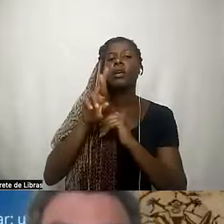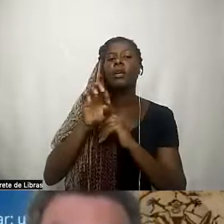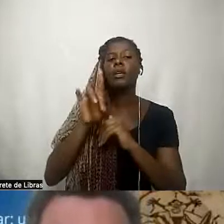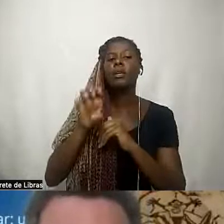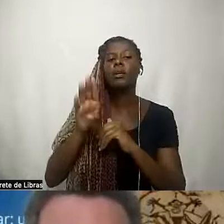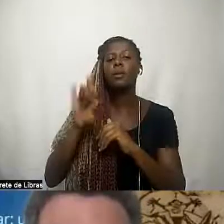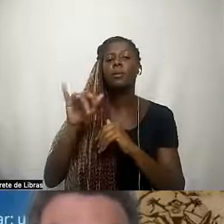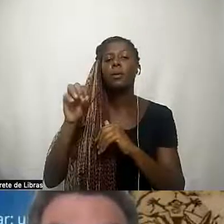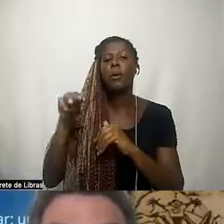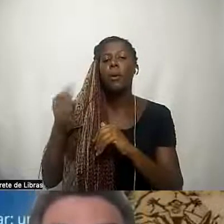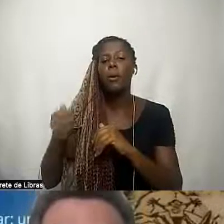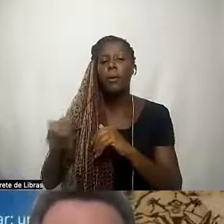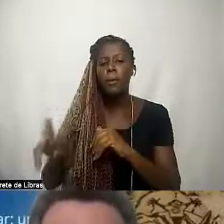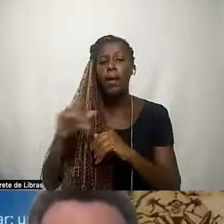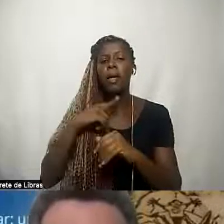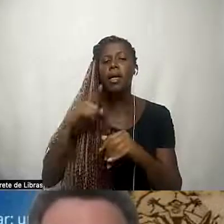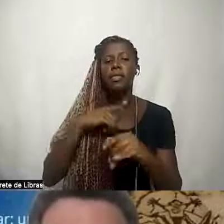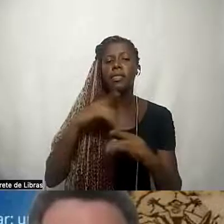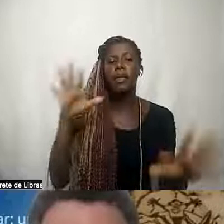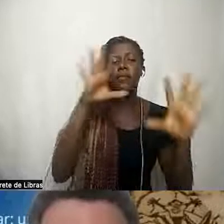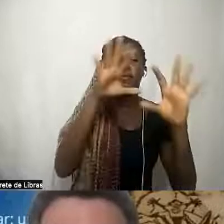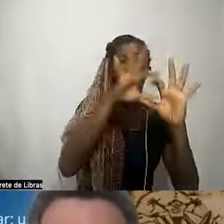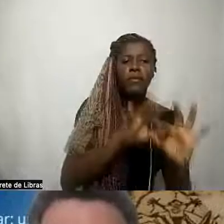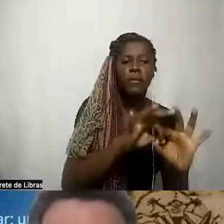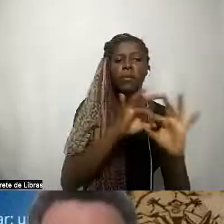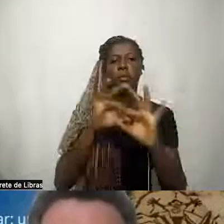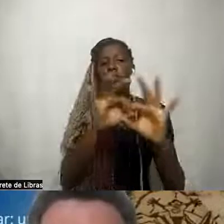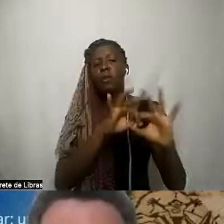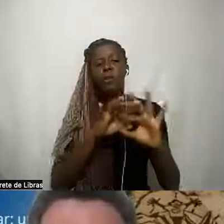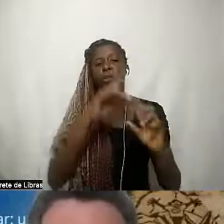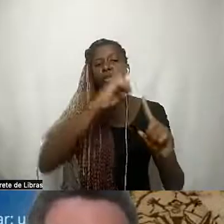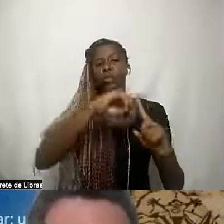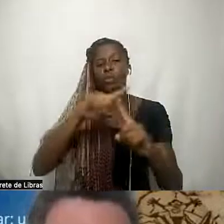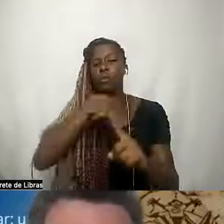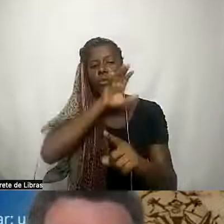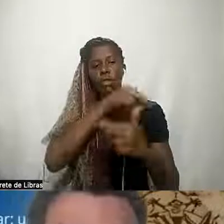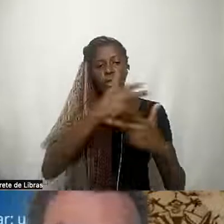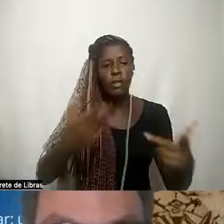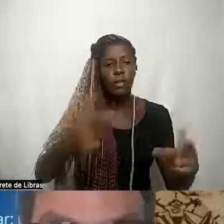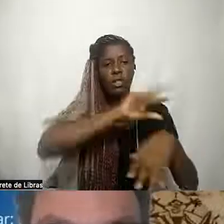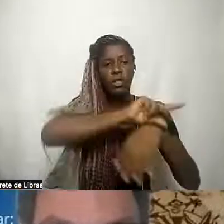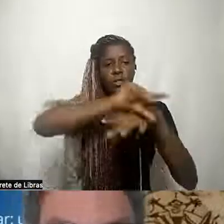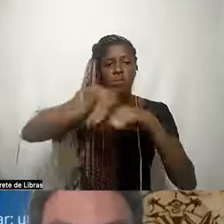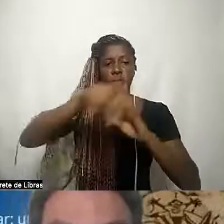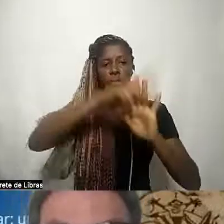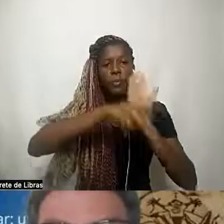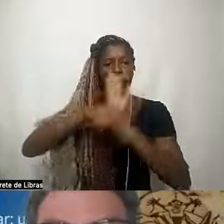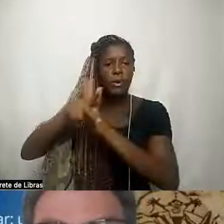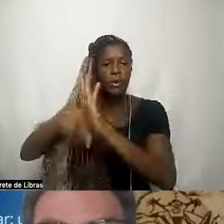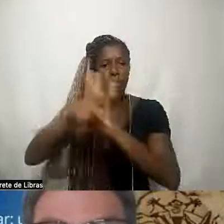of Biomar, is there a relation between the species that are studied?